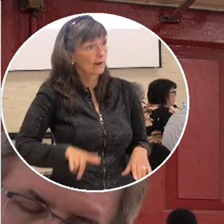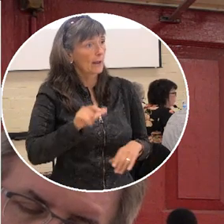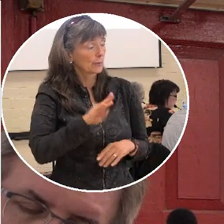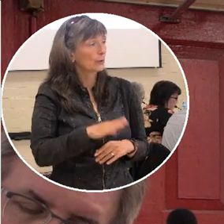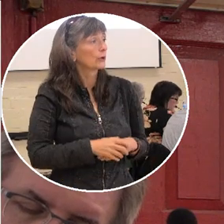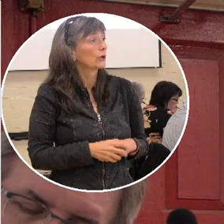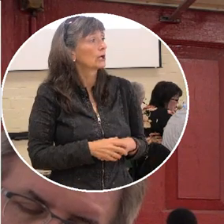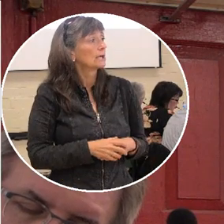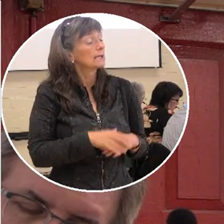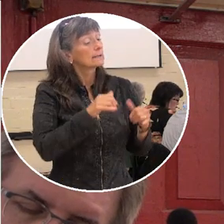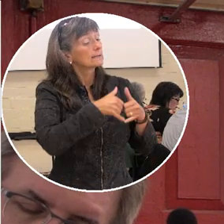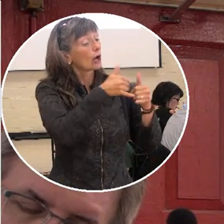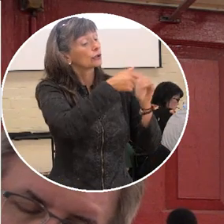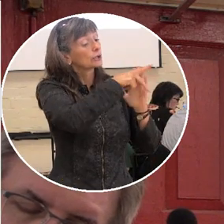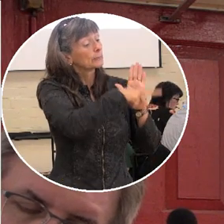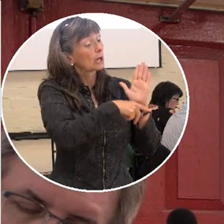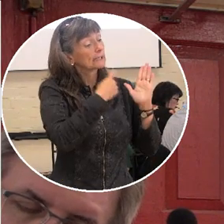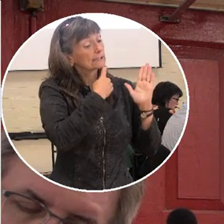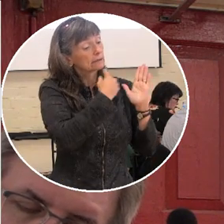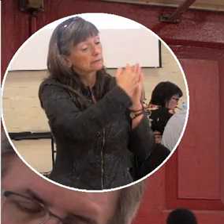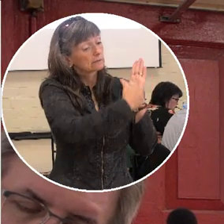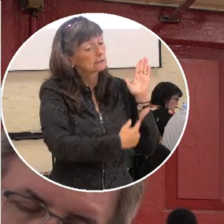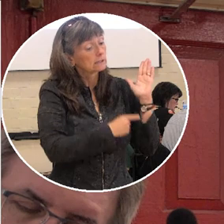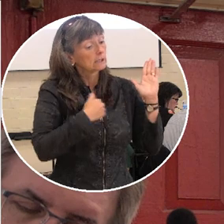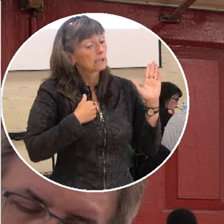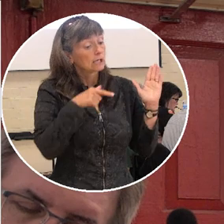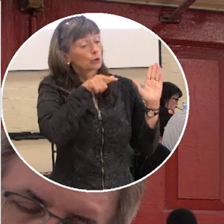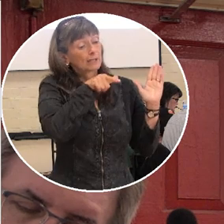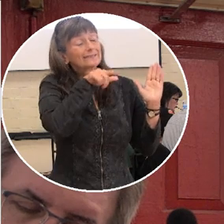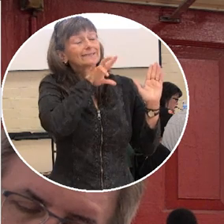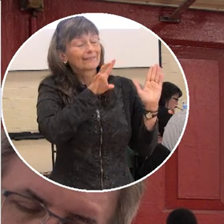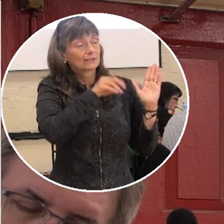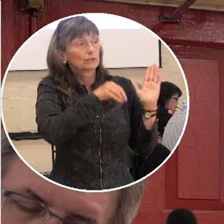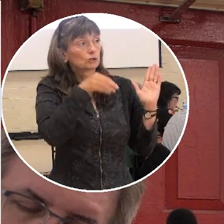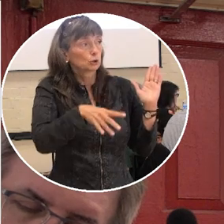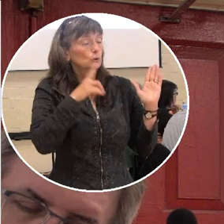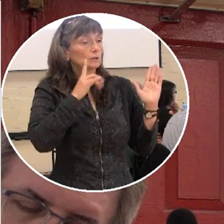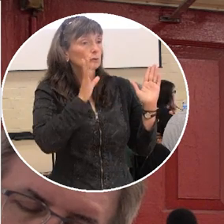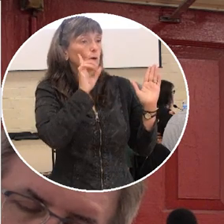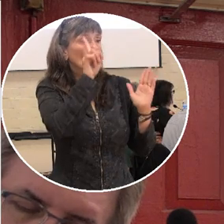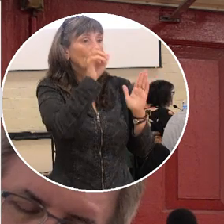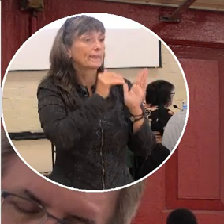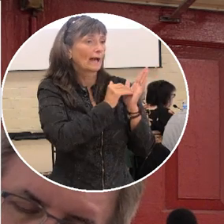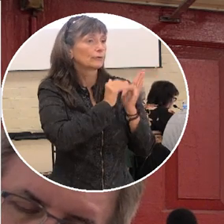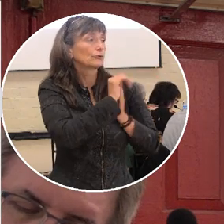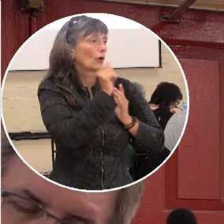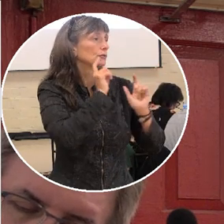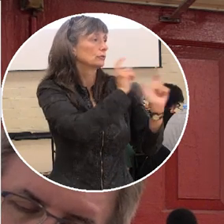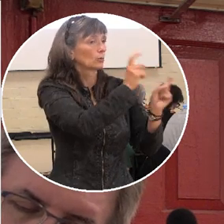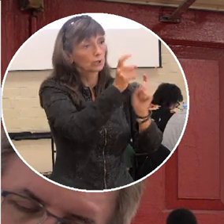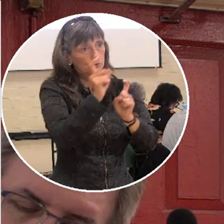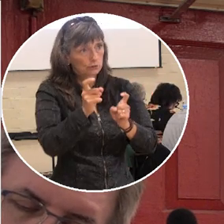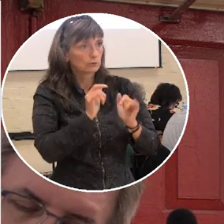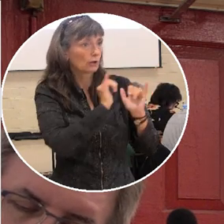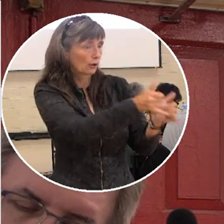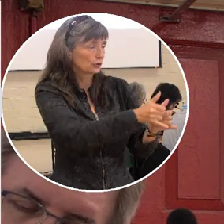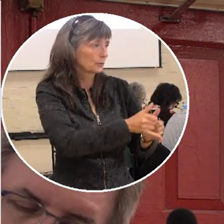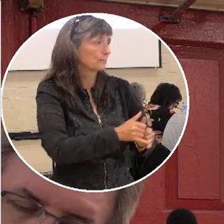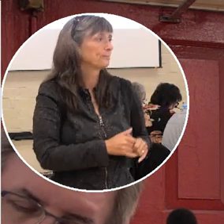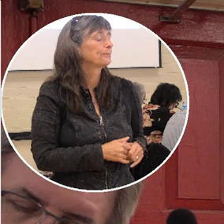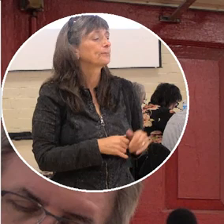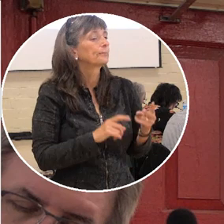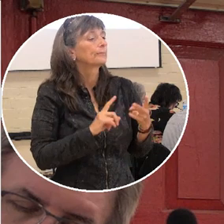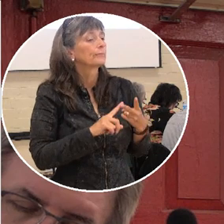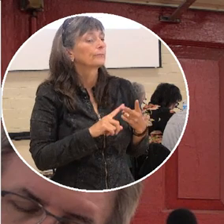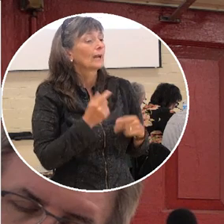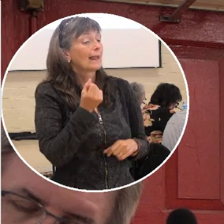the scholarship policy states that 27 students receive a $1,000 scholarship, 11